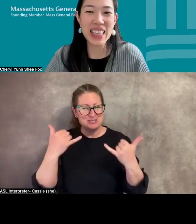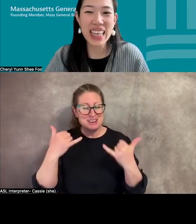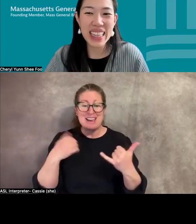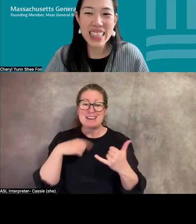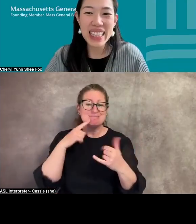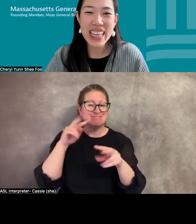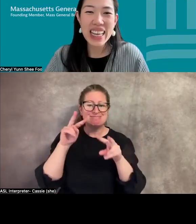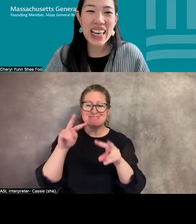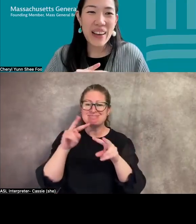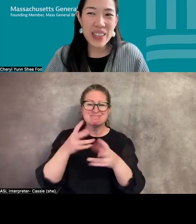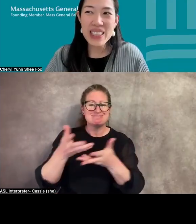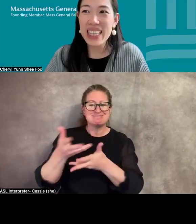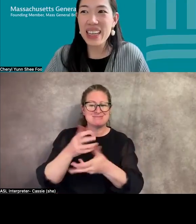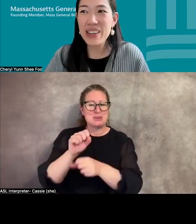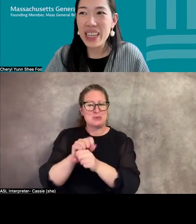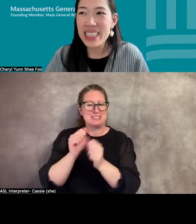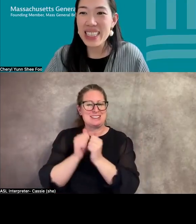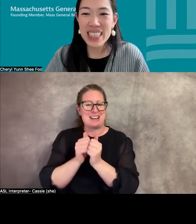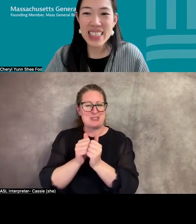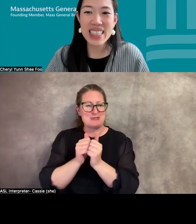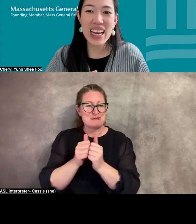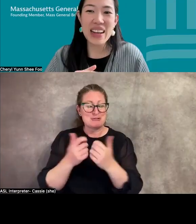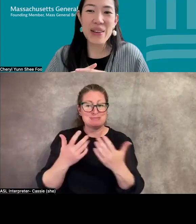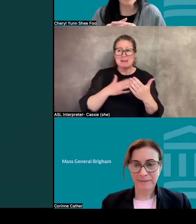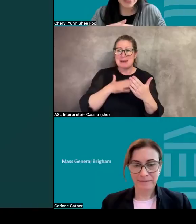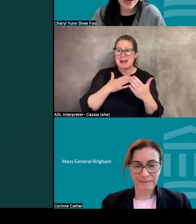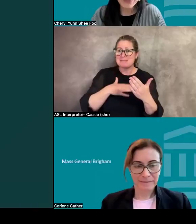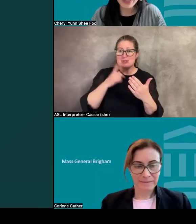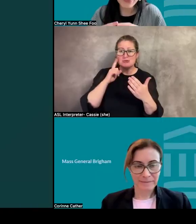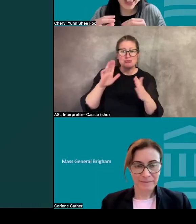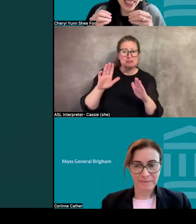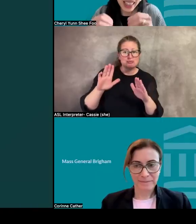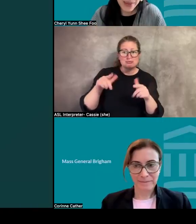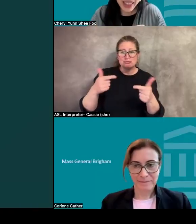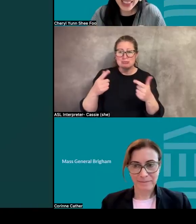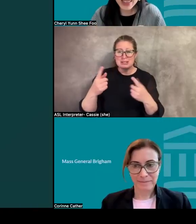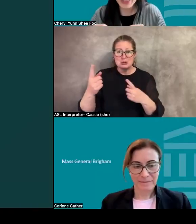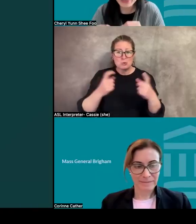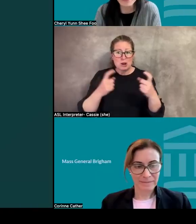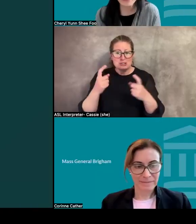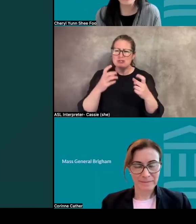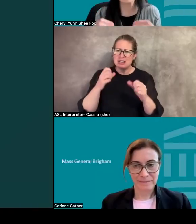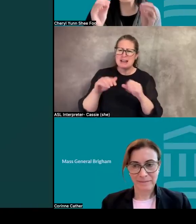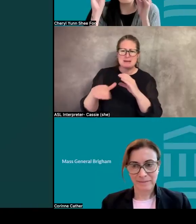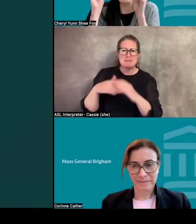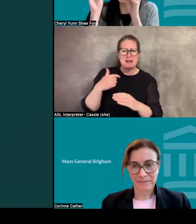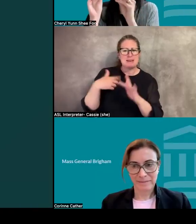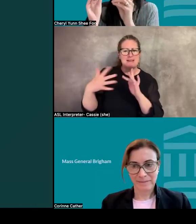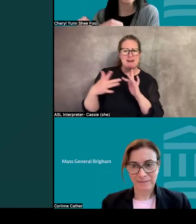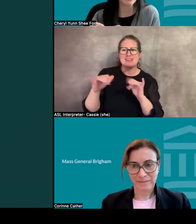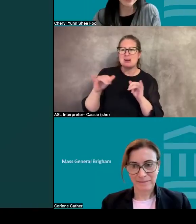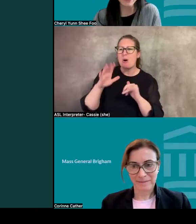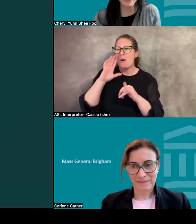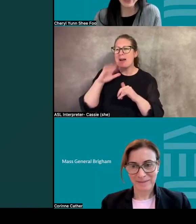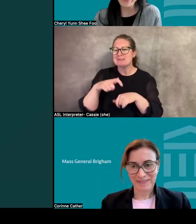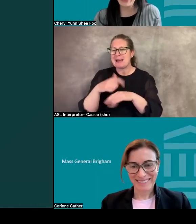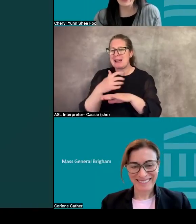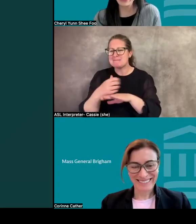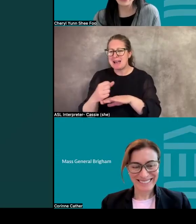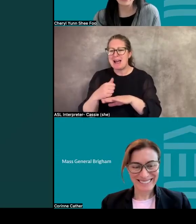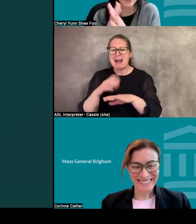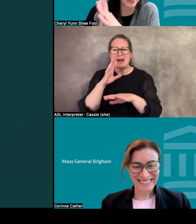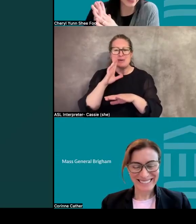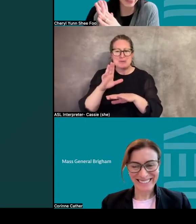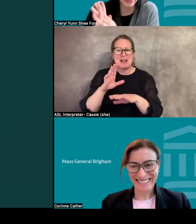it together. Happy to take questions now and via email as well. I know we are out of time, so I will answer all the